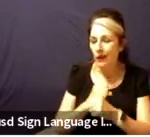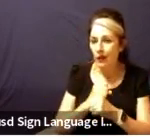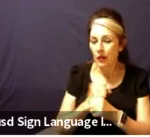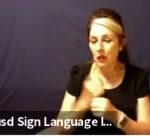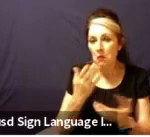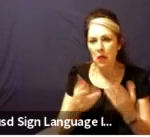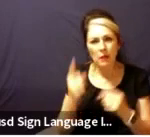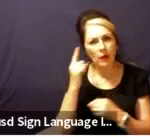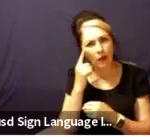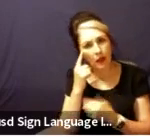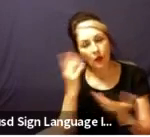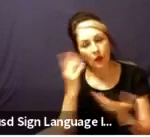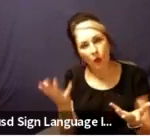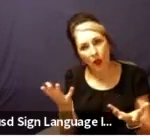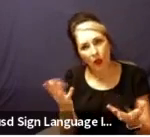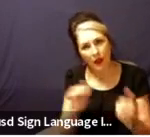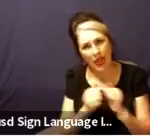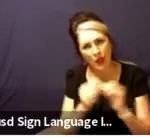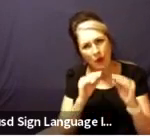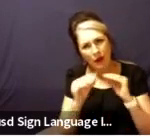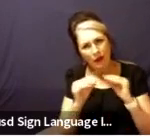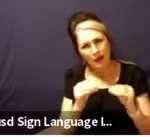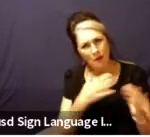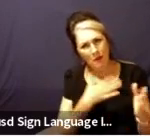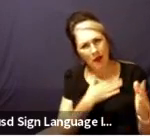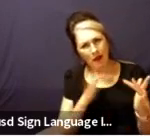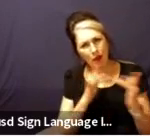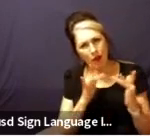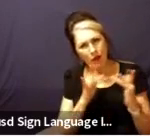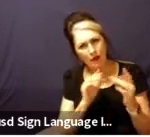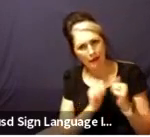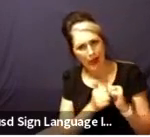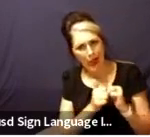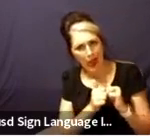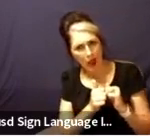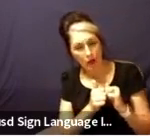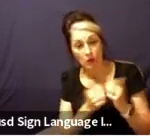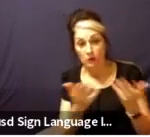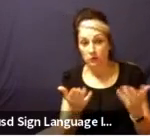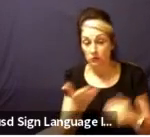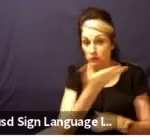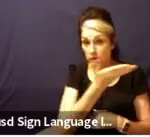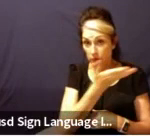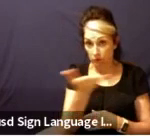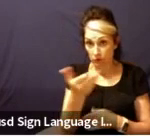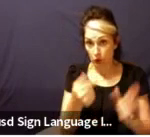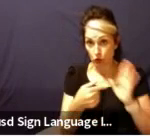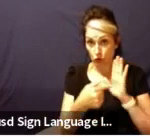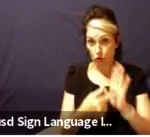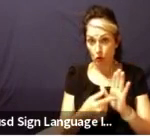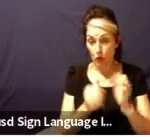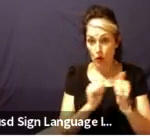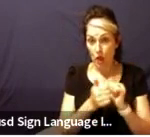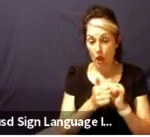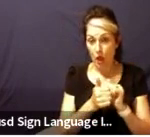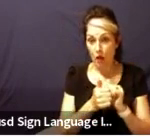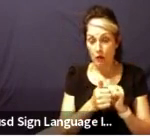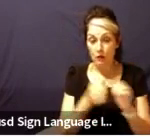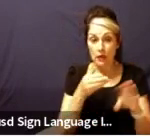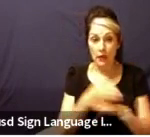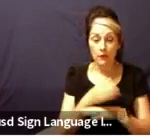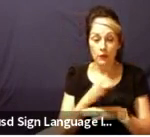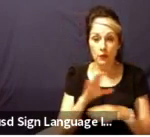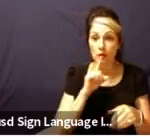may think, oh well, how do I edit my contacts? Well, here's how you would edit your contacts after you have completed